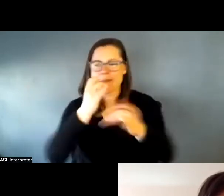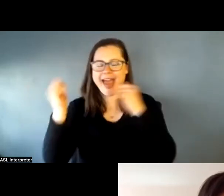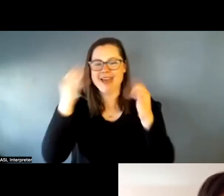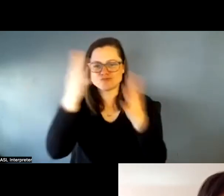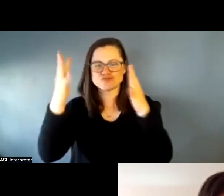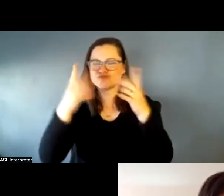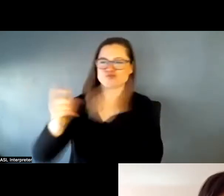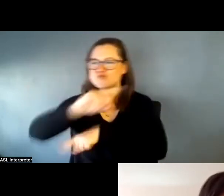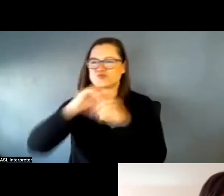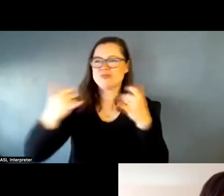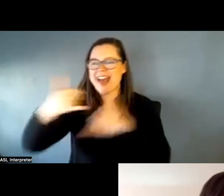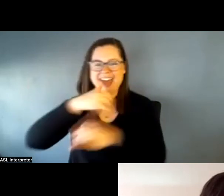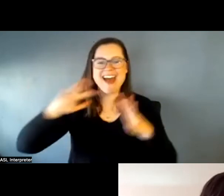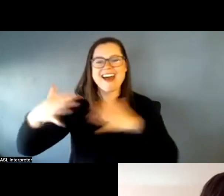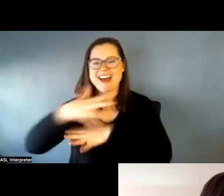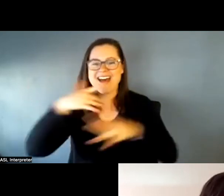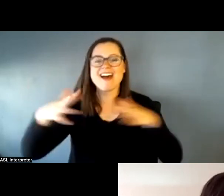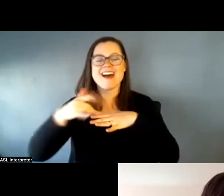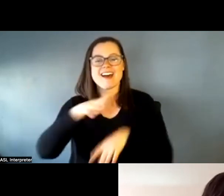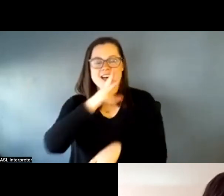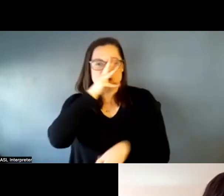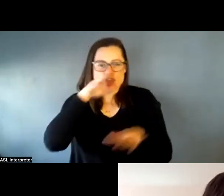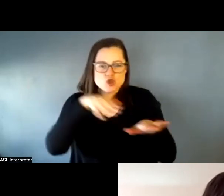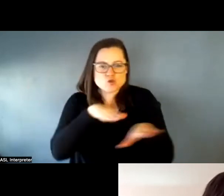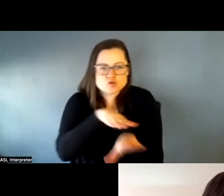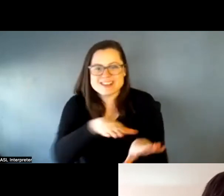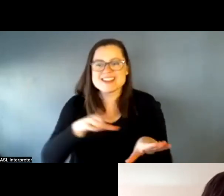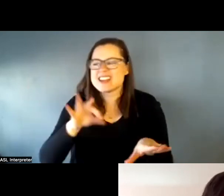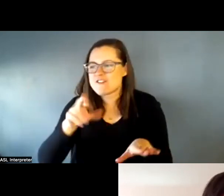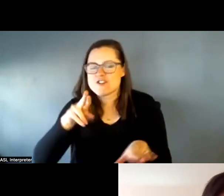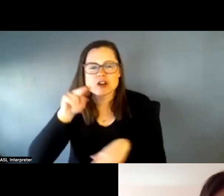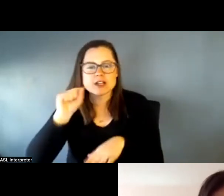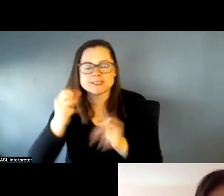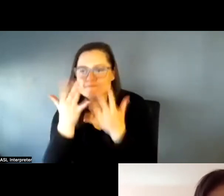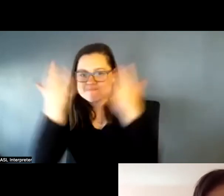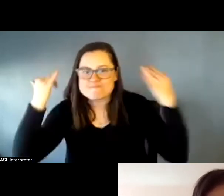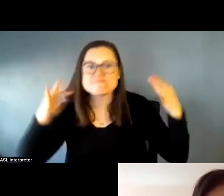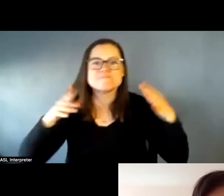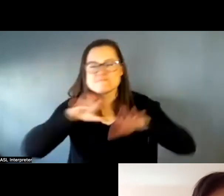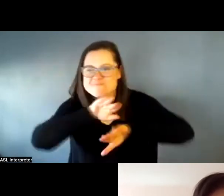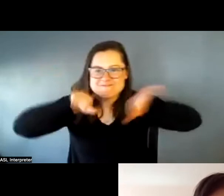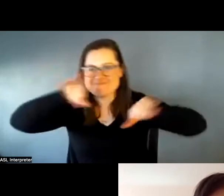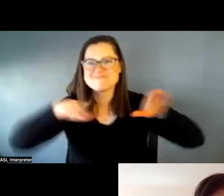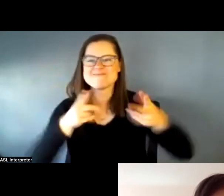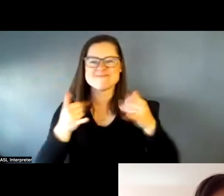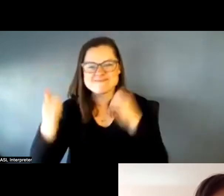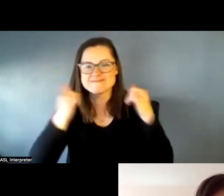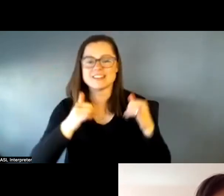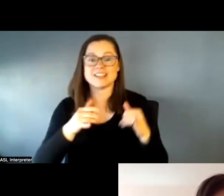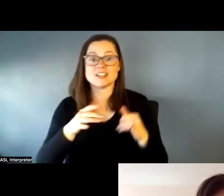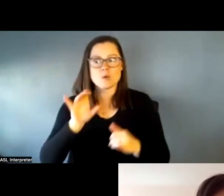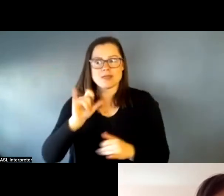trees and the creek and the ferns and all of that. And so my relationship with the